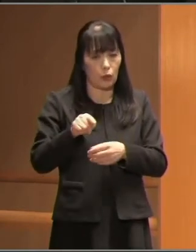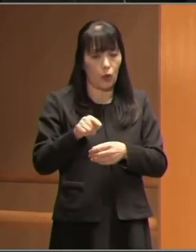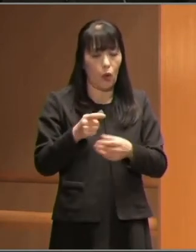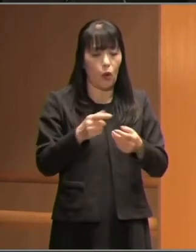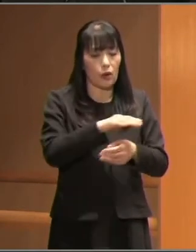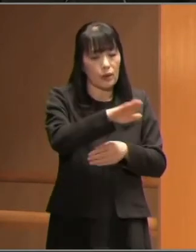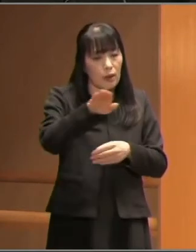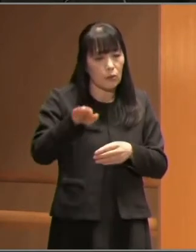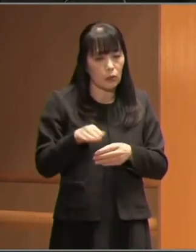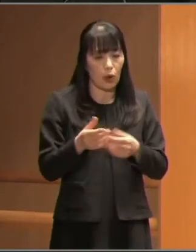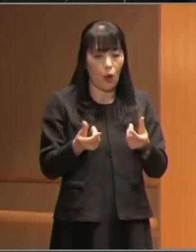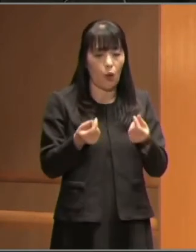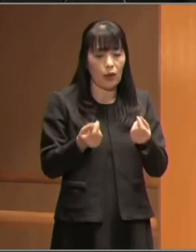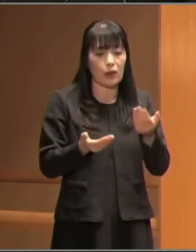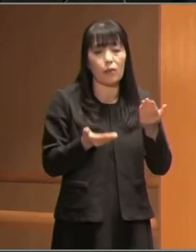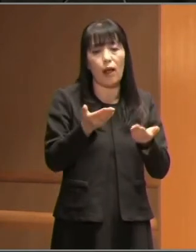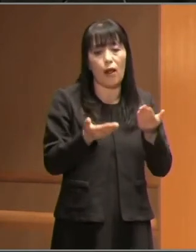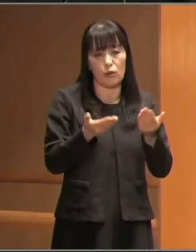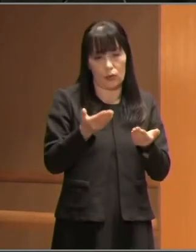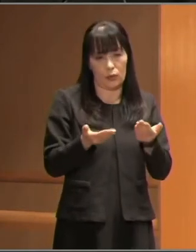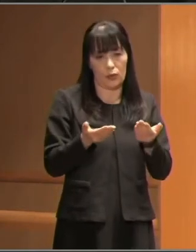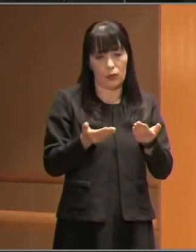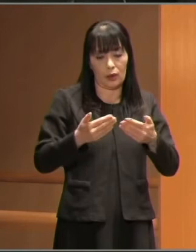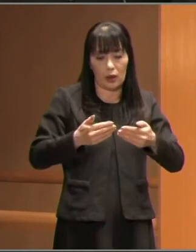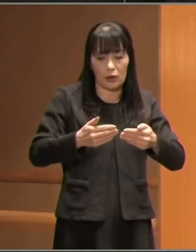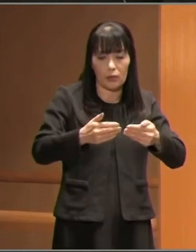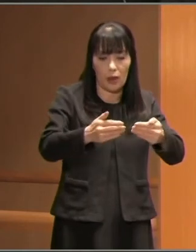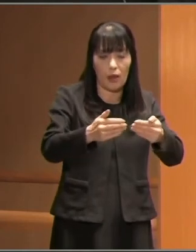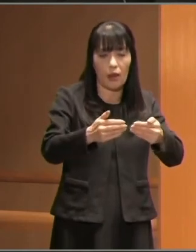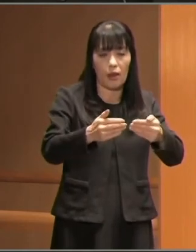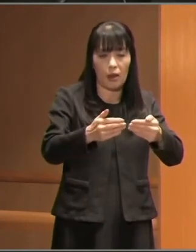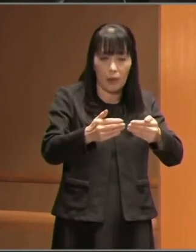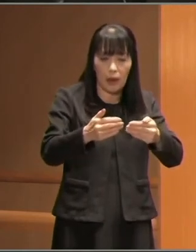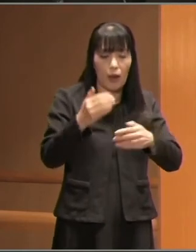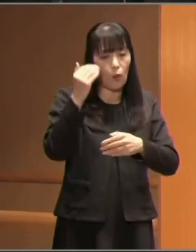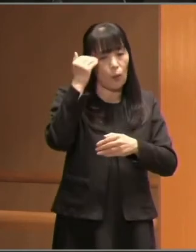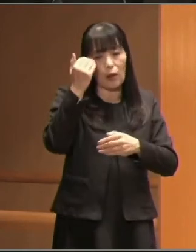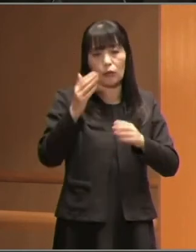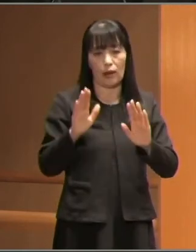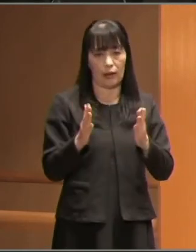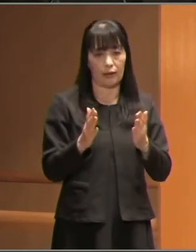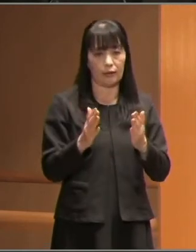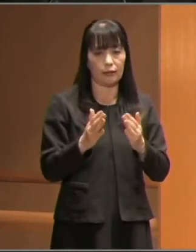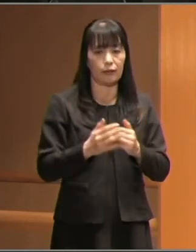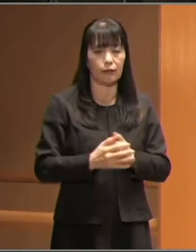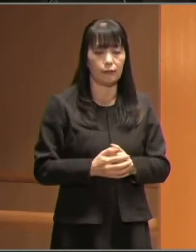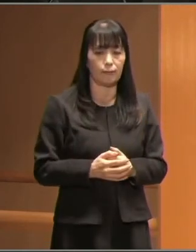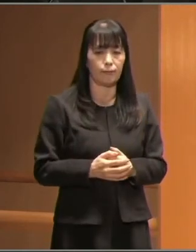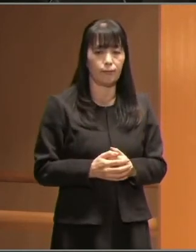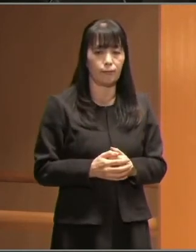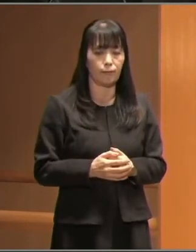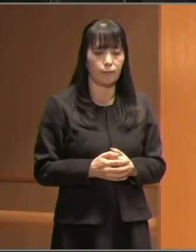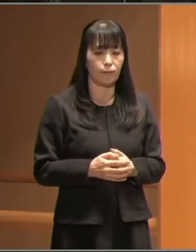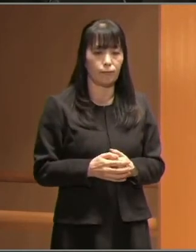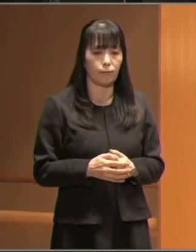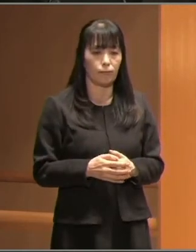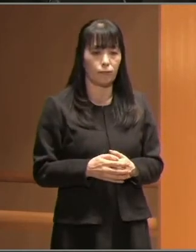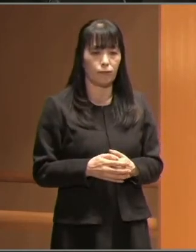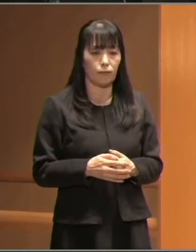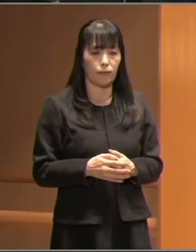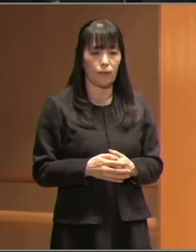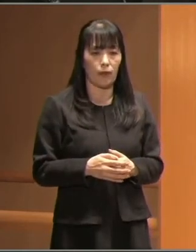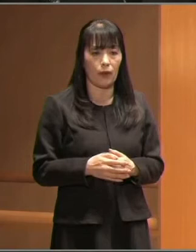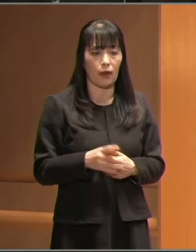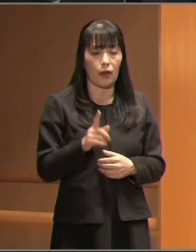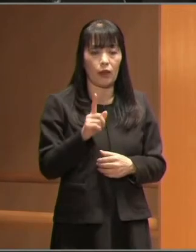users, the balances are all even, then nobody would be in trouble.